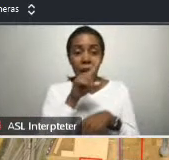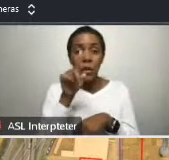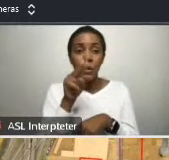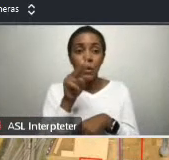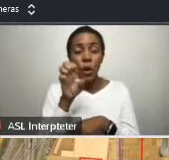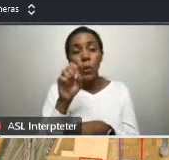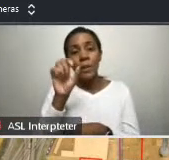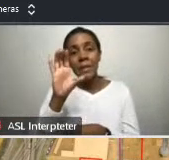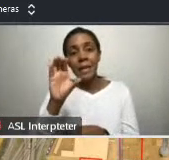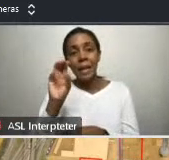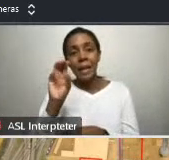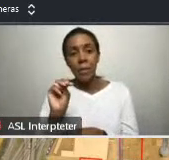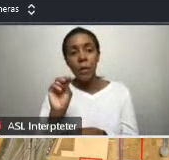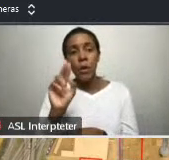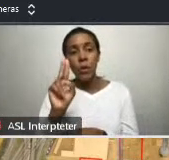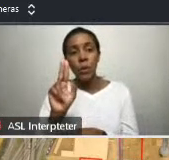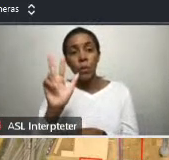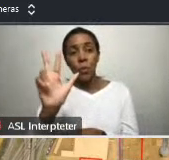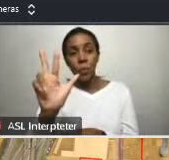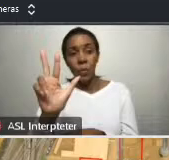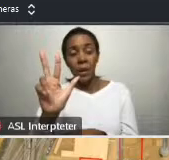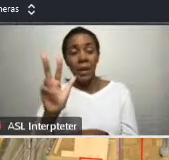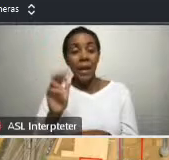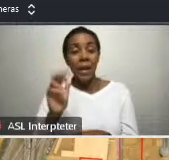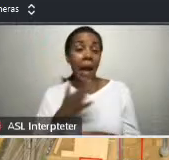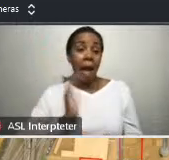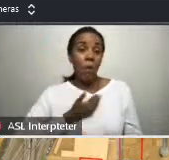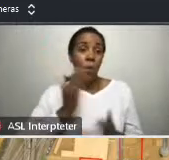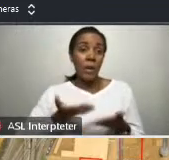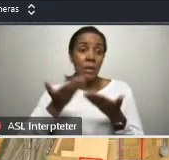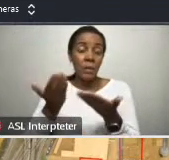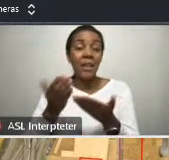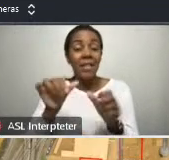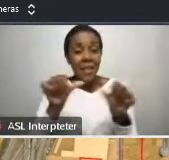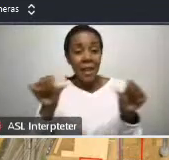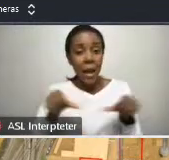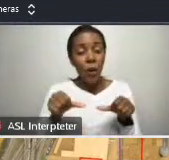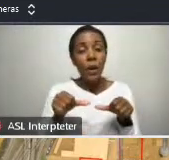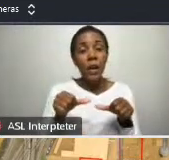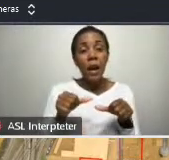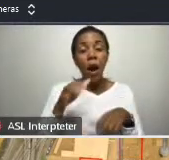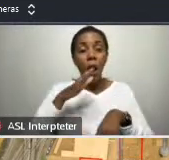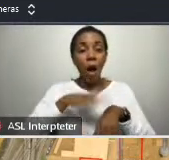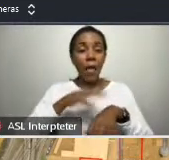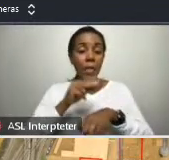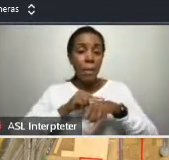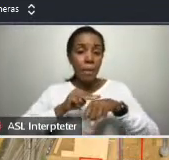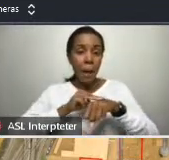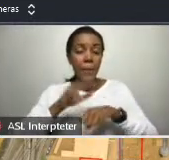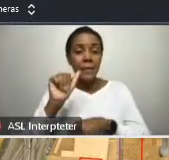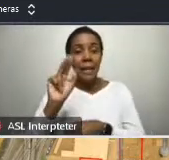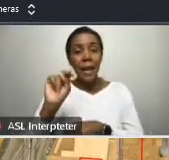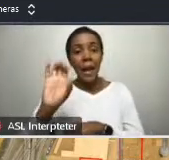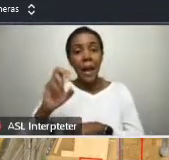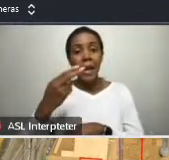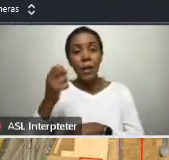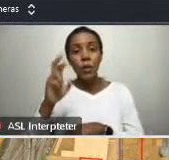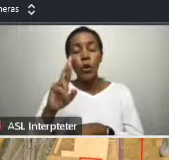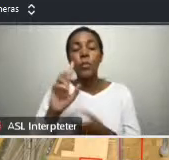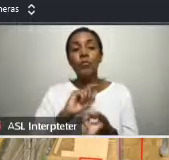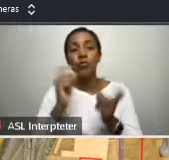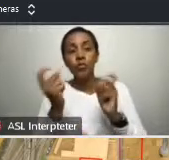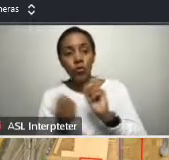CMU3. Our recommendation here is the area that is on the future land use map as the anchor be rezoned to